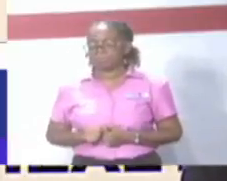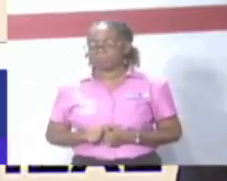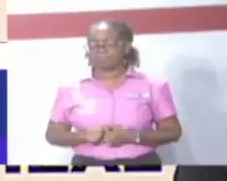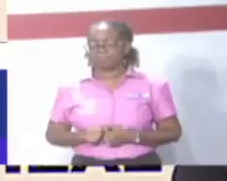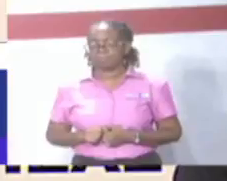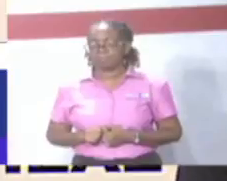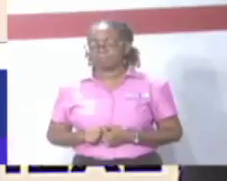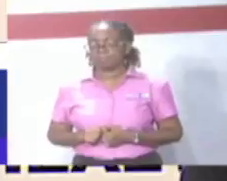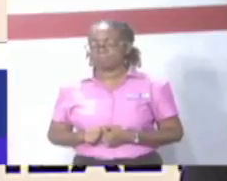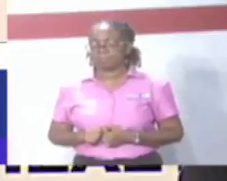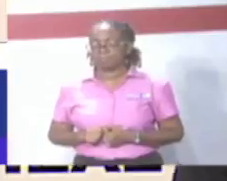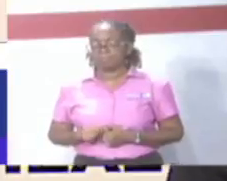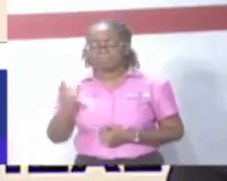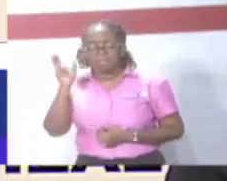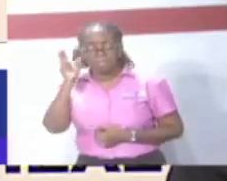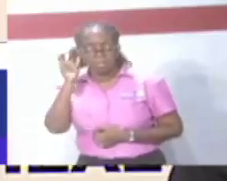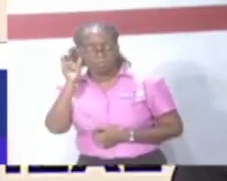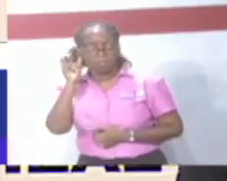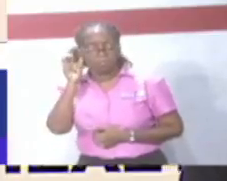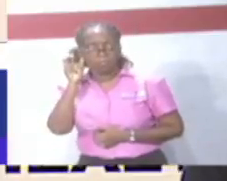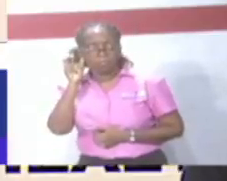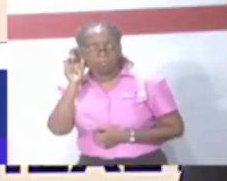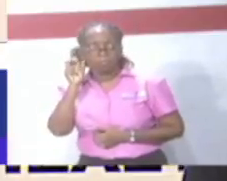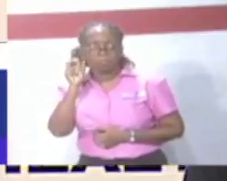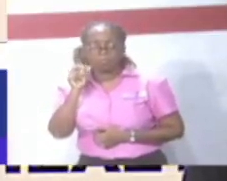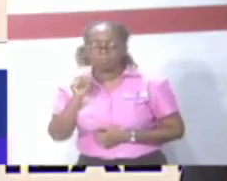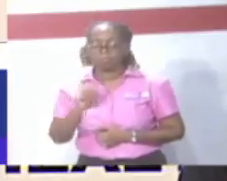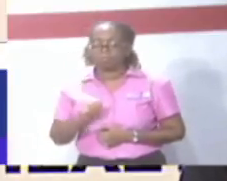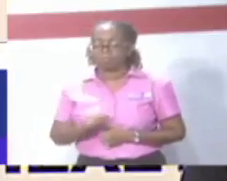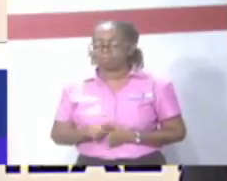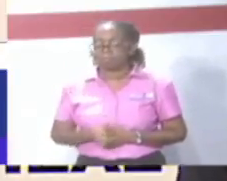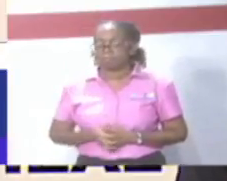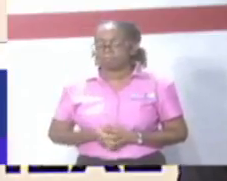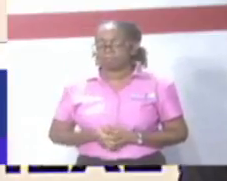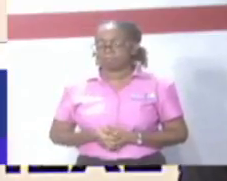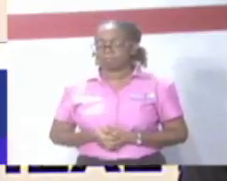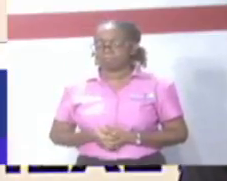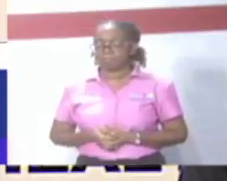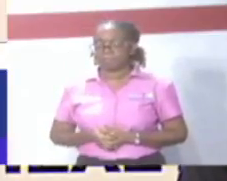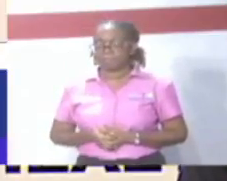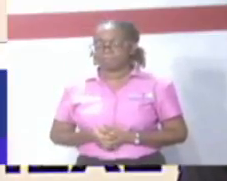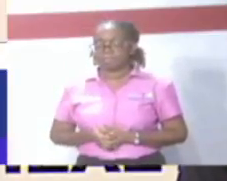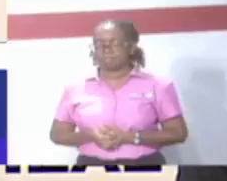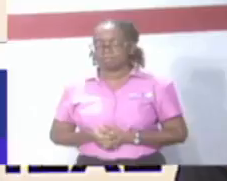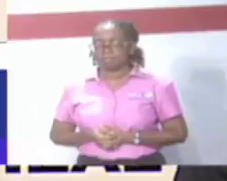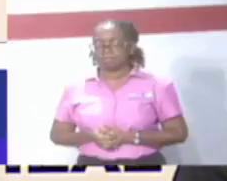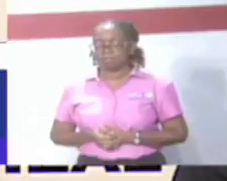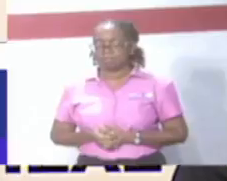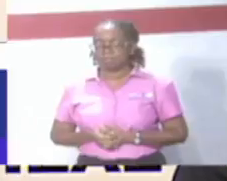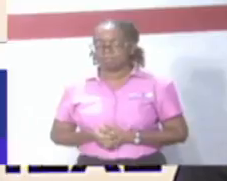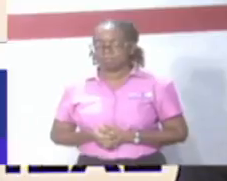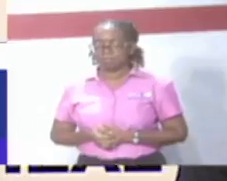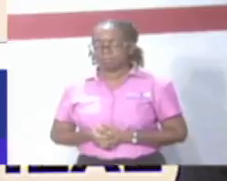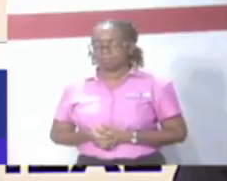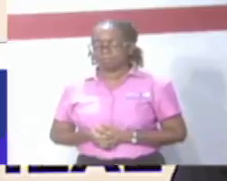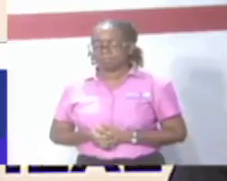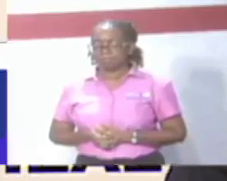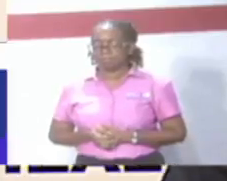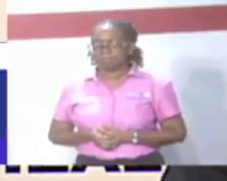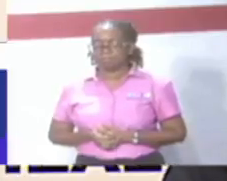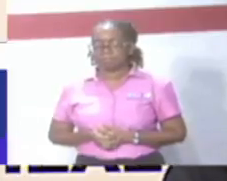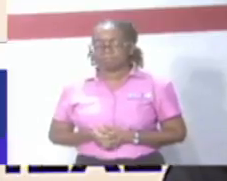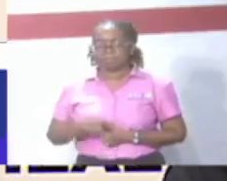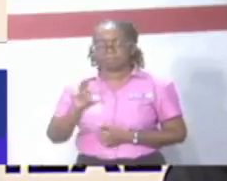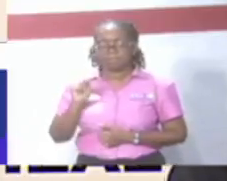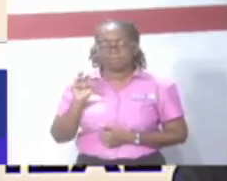star, around the corner from us, NM, I'm not saying anymore, had a concern of a certain citizen of Trinidad and